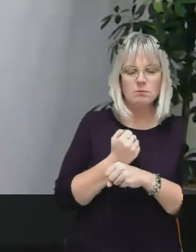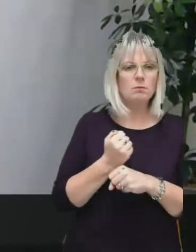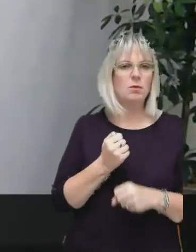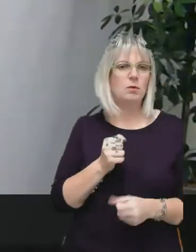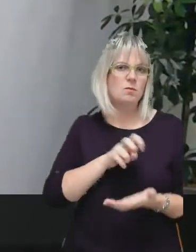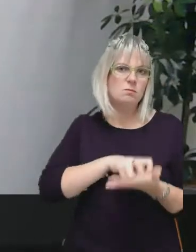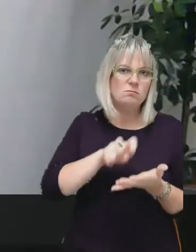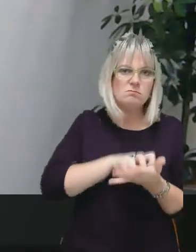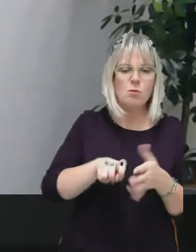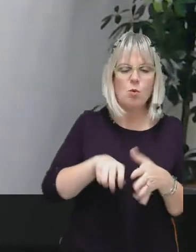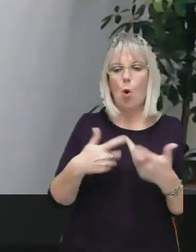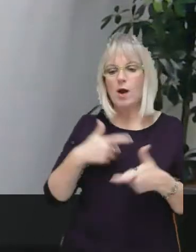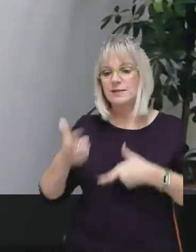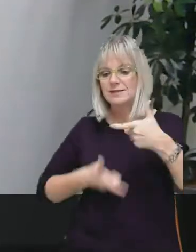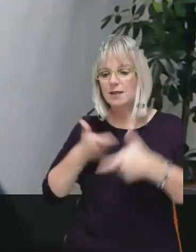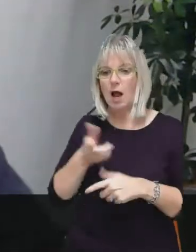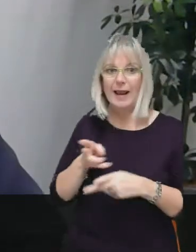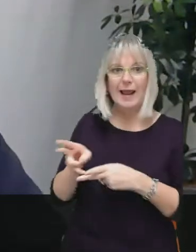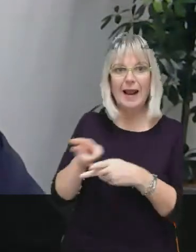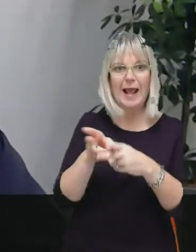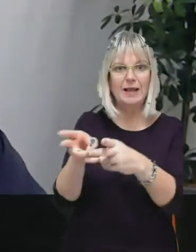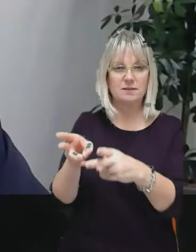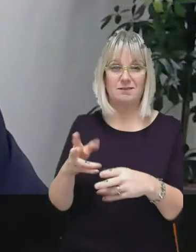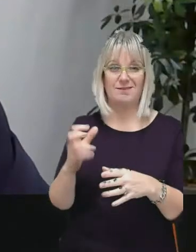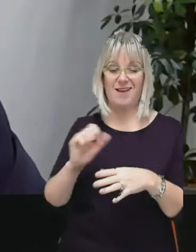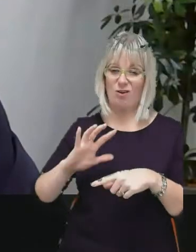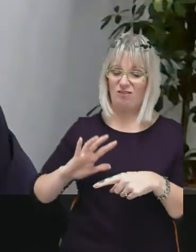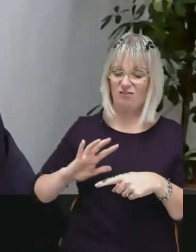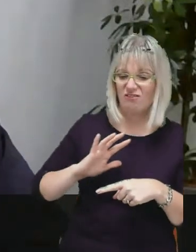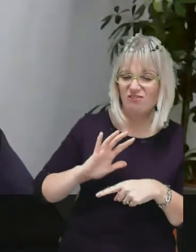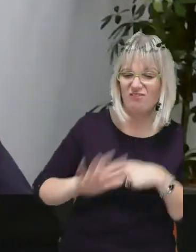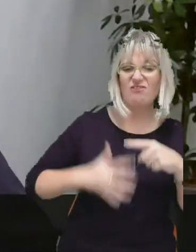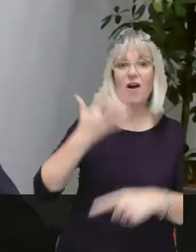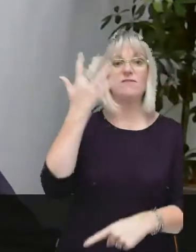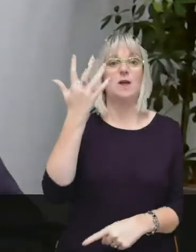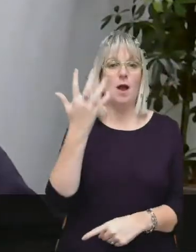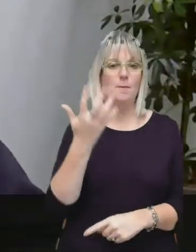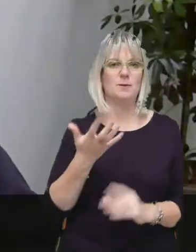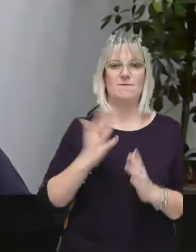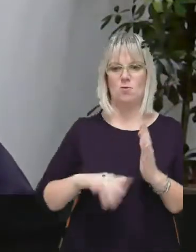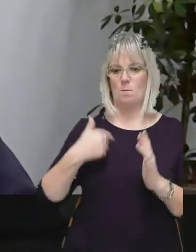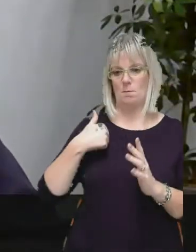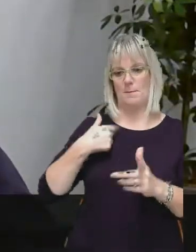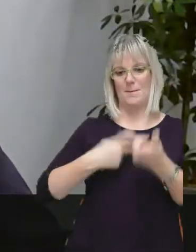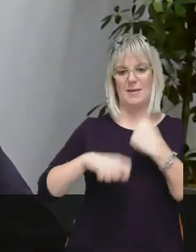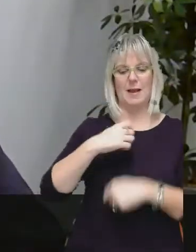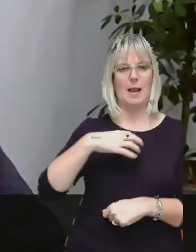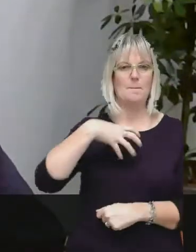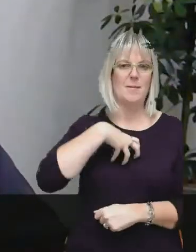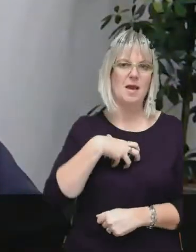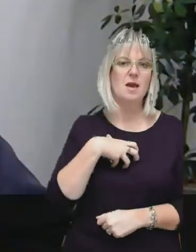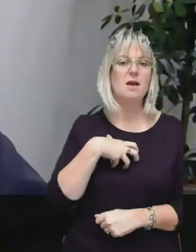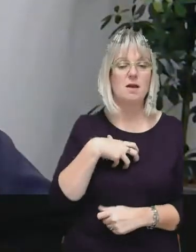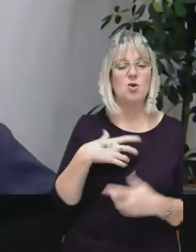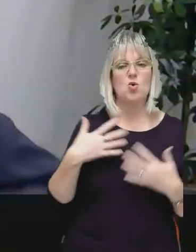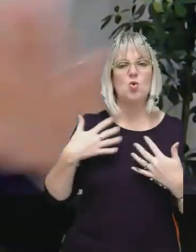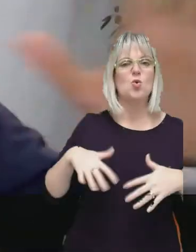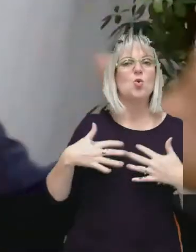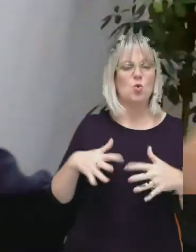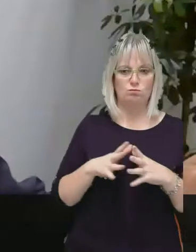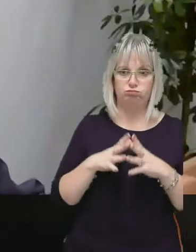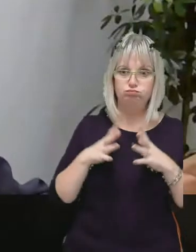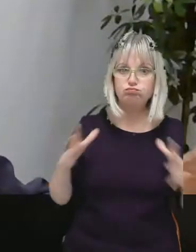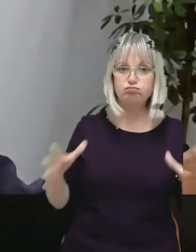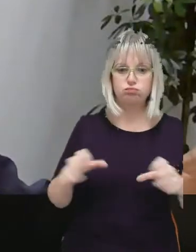quadrupled now. It's now fivefold from what it was since I became mayor, an additional 90 kilometres. But also, we've got a huge amount